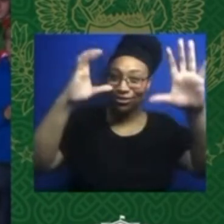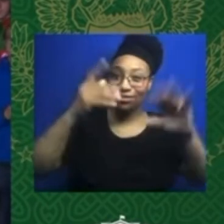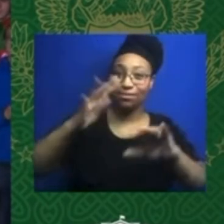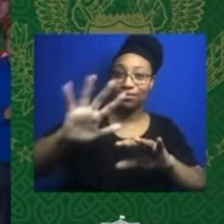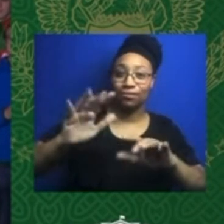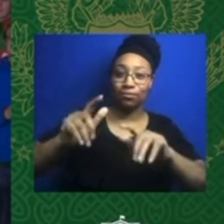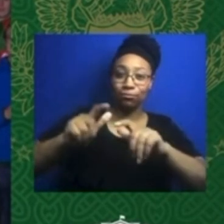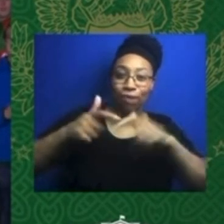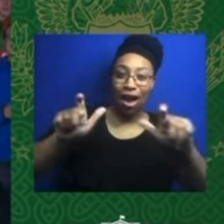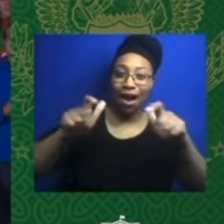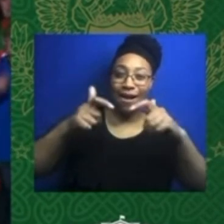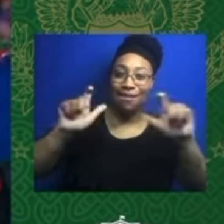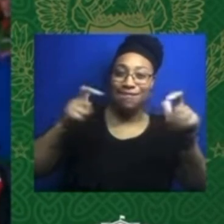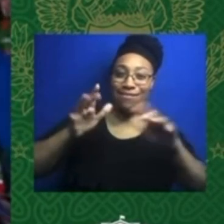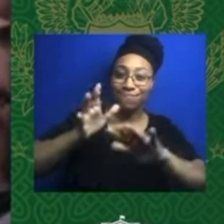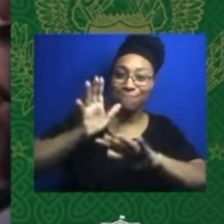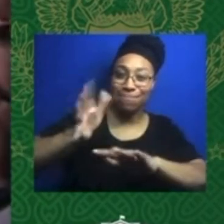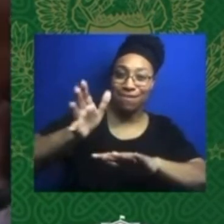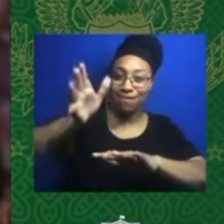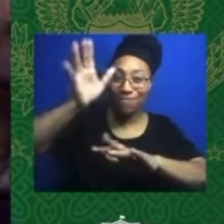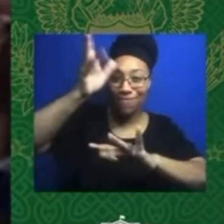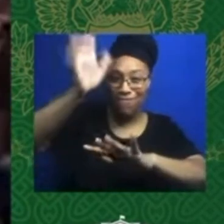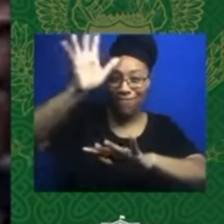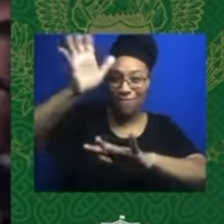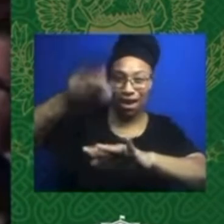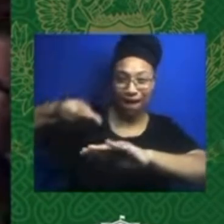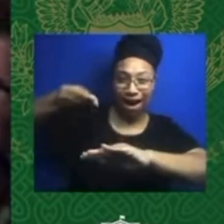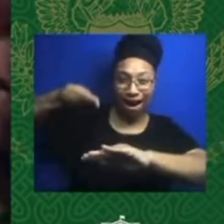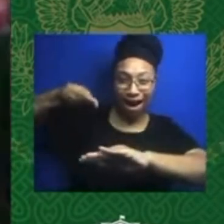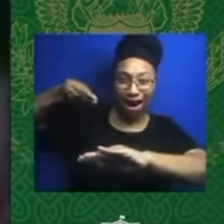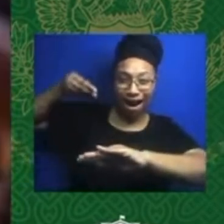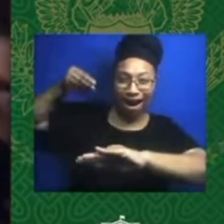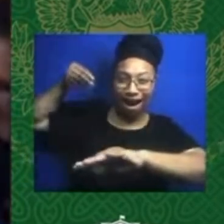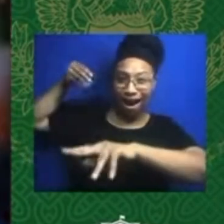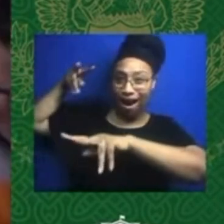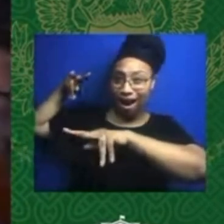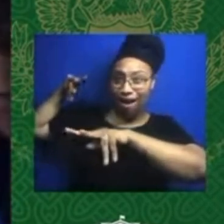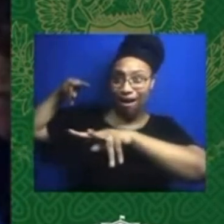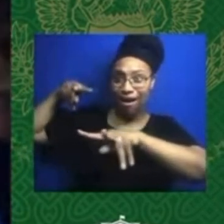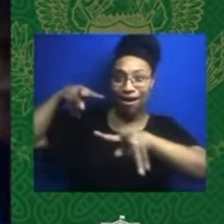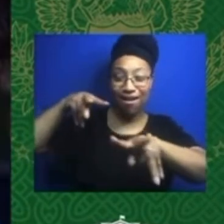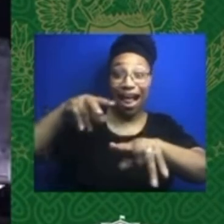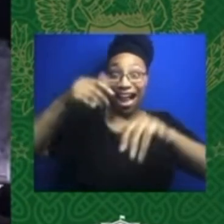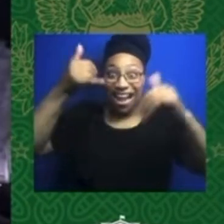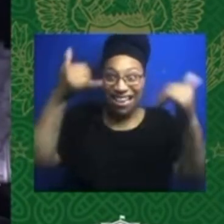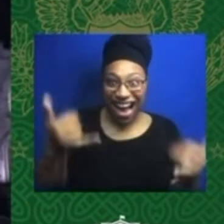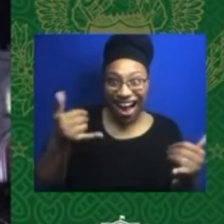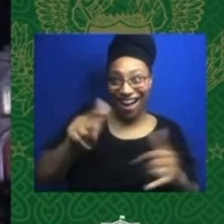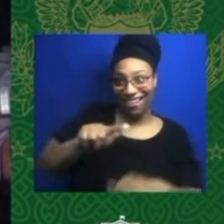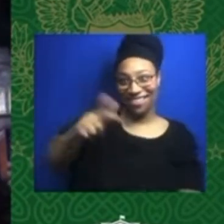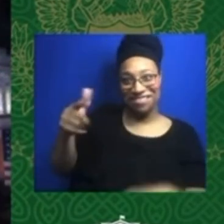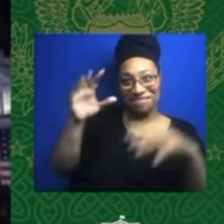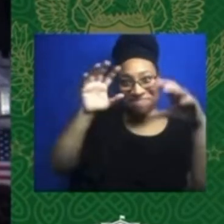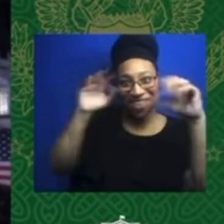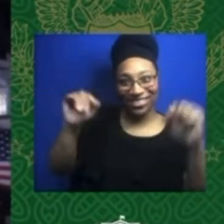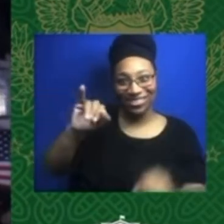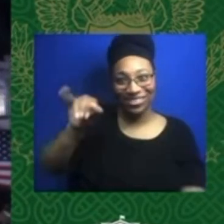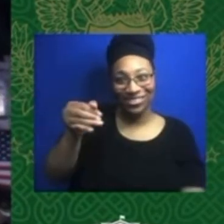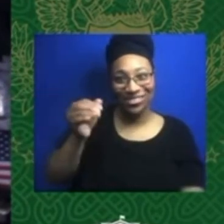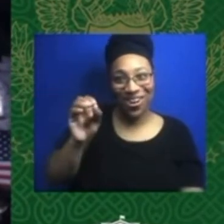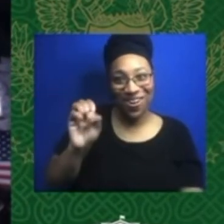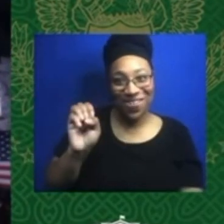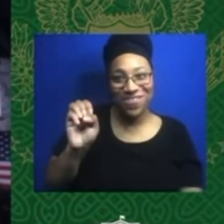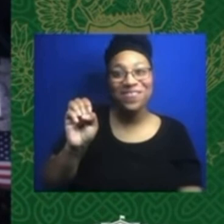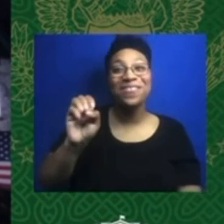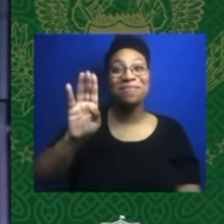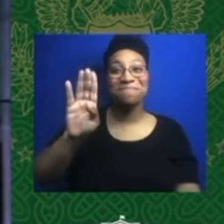in August 2018. On Friday, the shrine will have another high-profile visitor in Biden, just the second Catholic to be elected